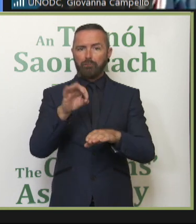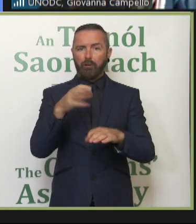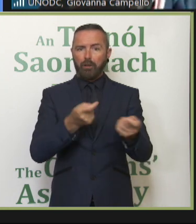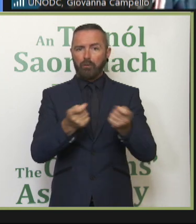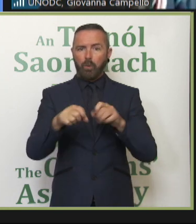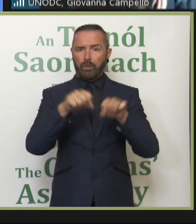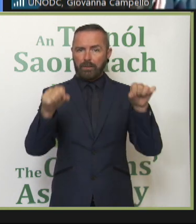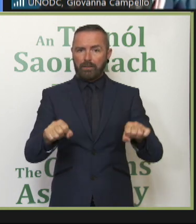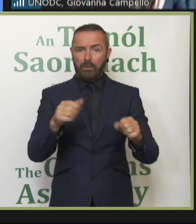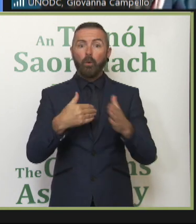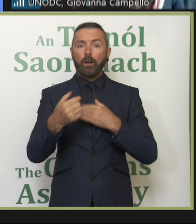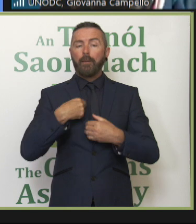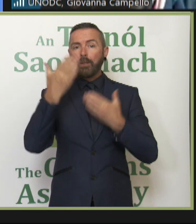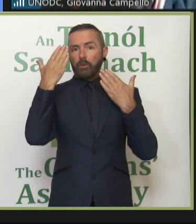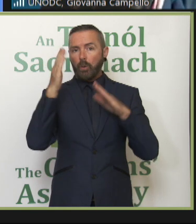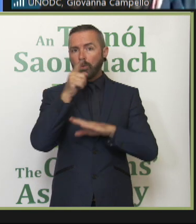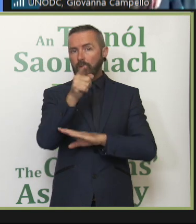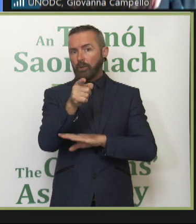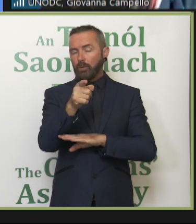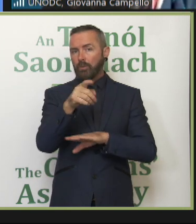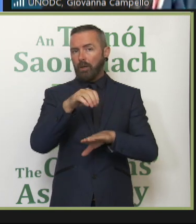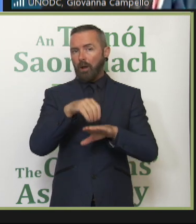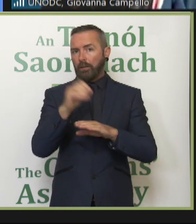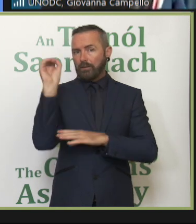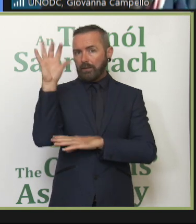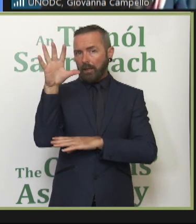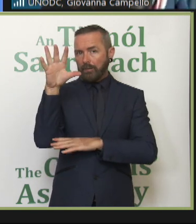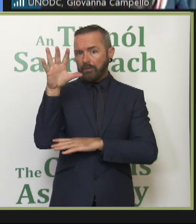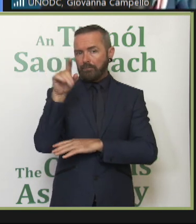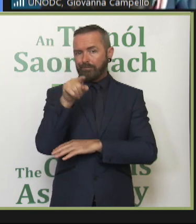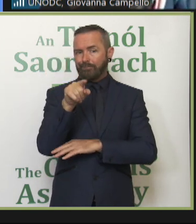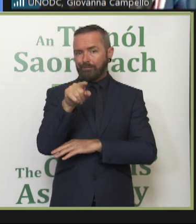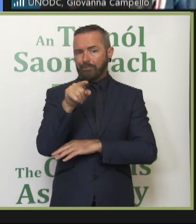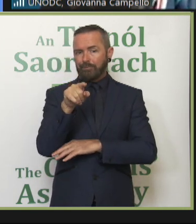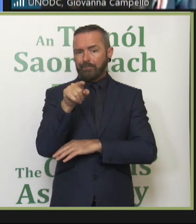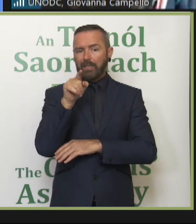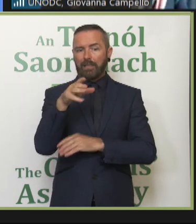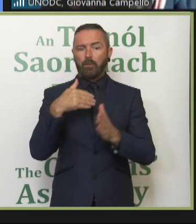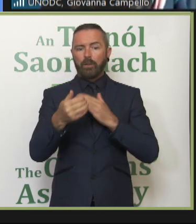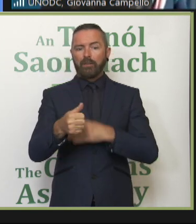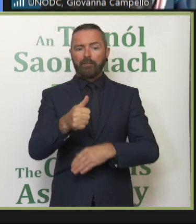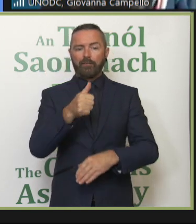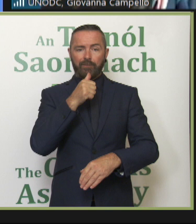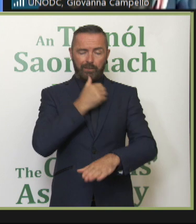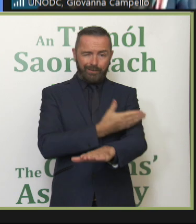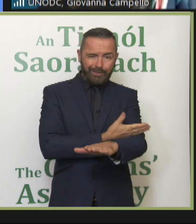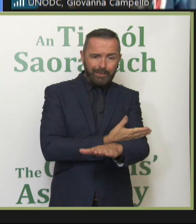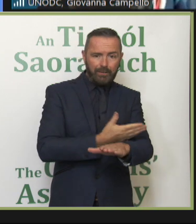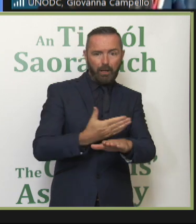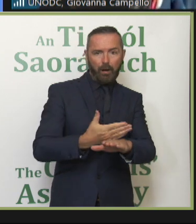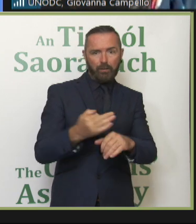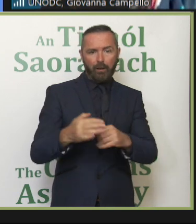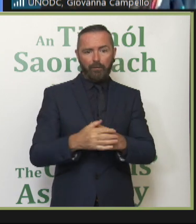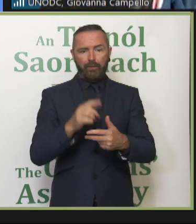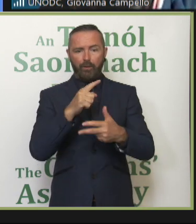And what I'm showing to you on the slide is the preamble, the very, very beginning of the first of the 3